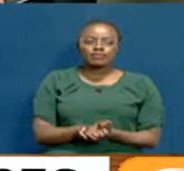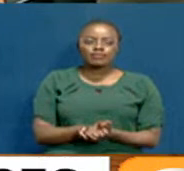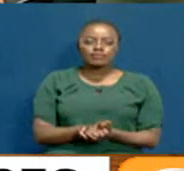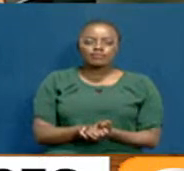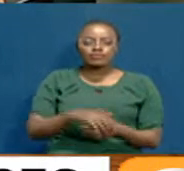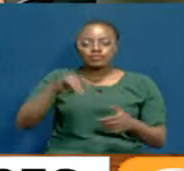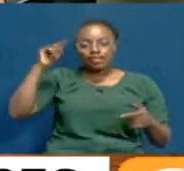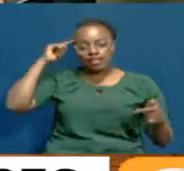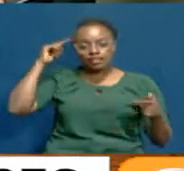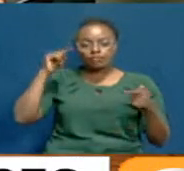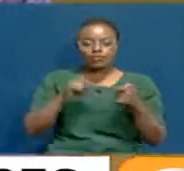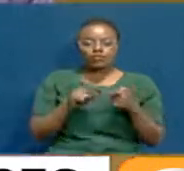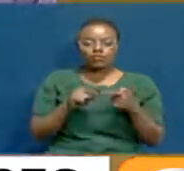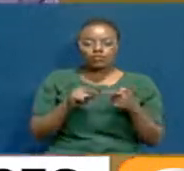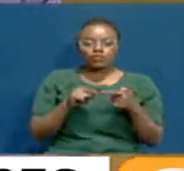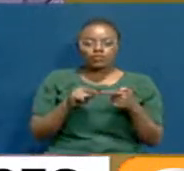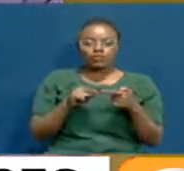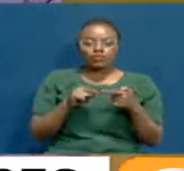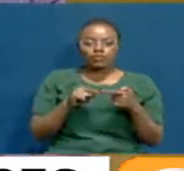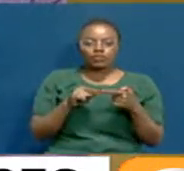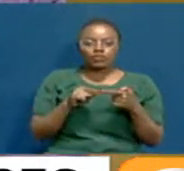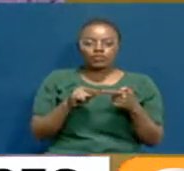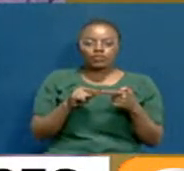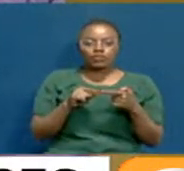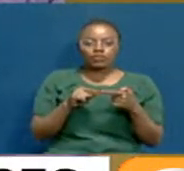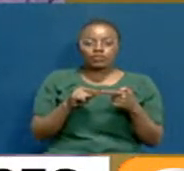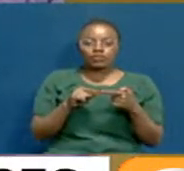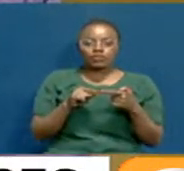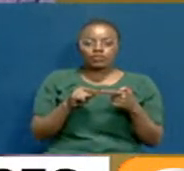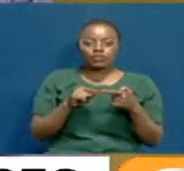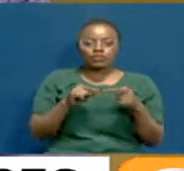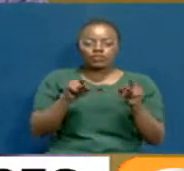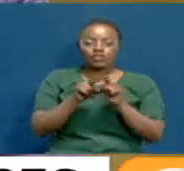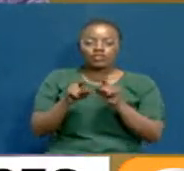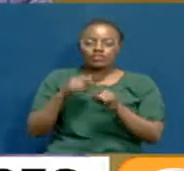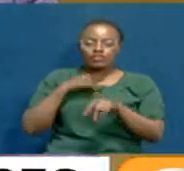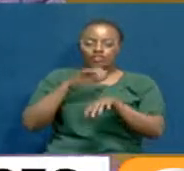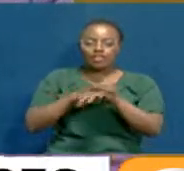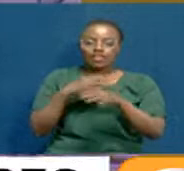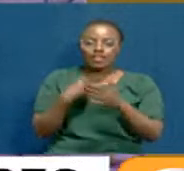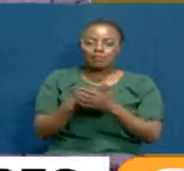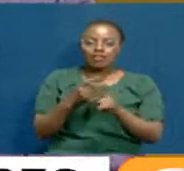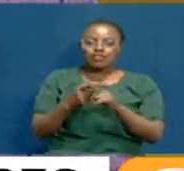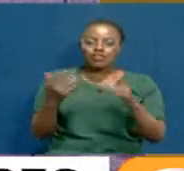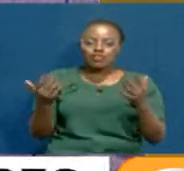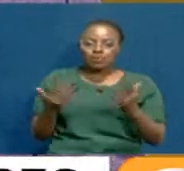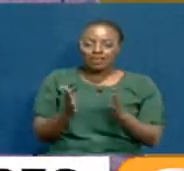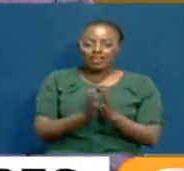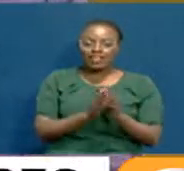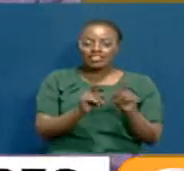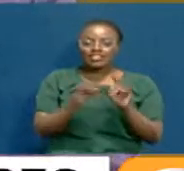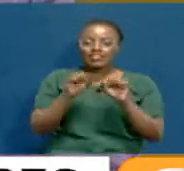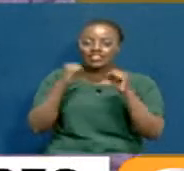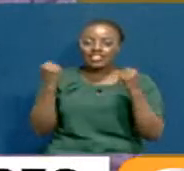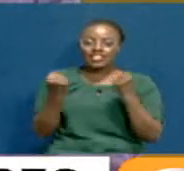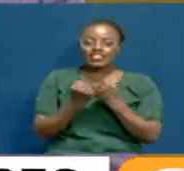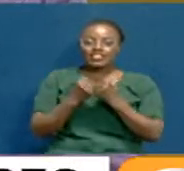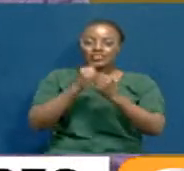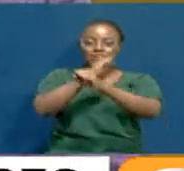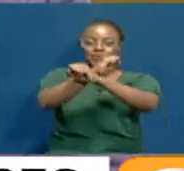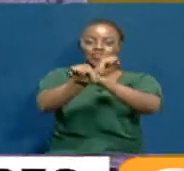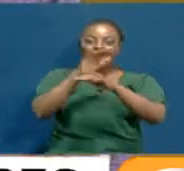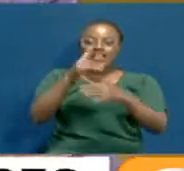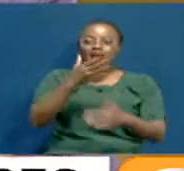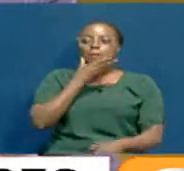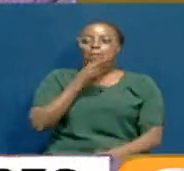as Mio, they've actually been able to describe where they're going to get the money, the 6,000 social protection. And the issue, how Baba has